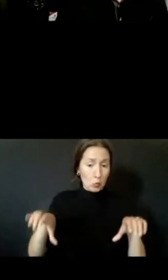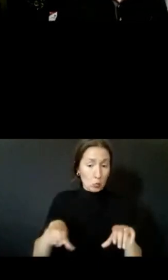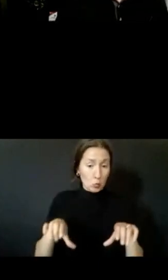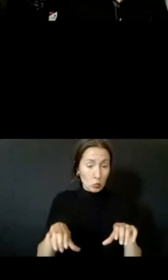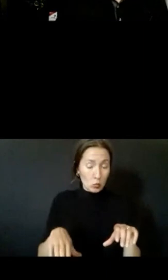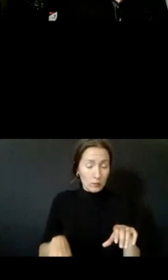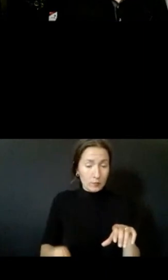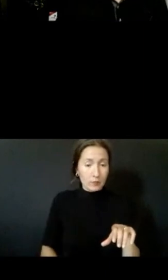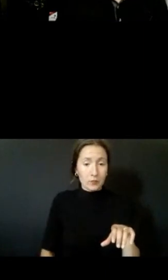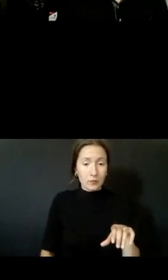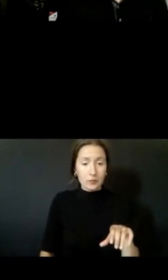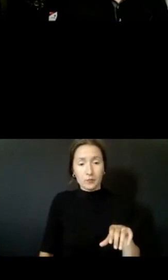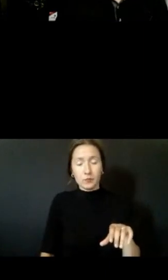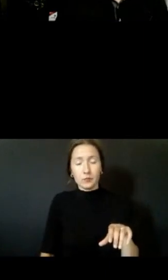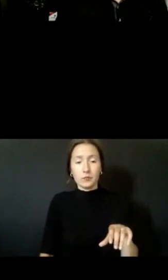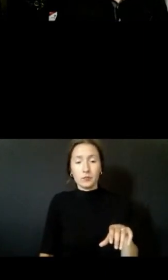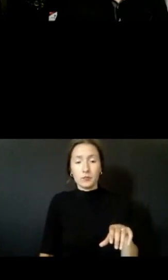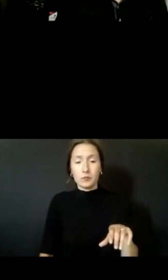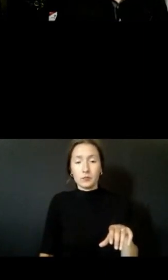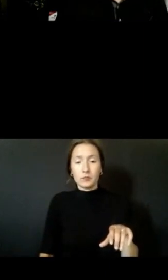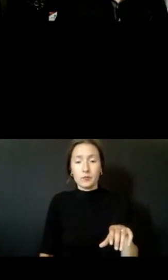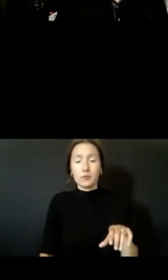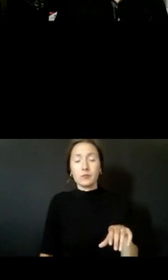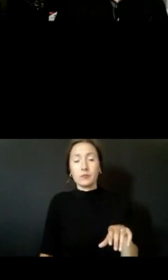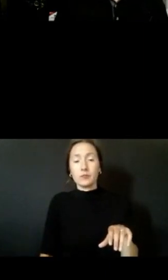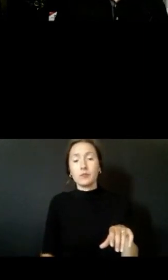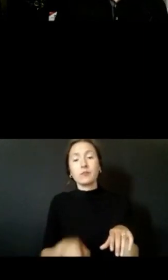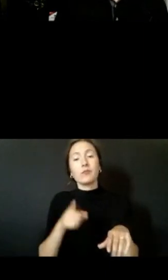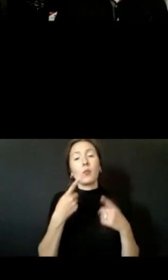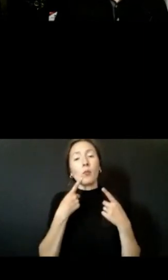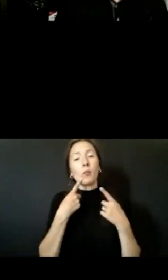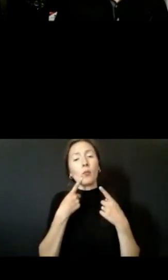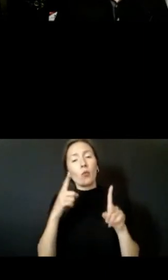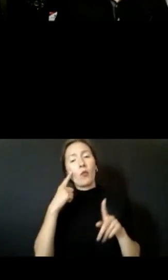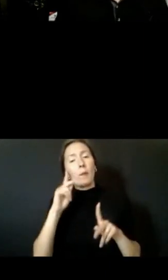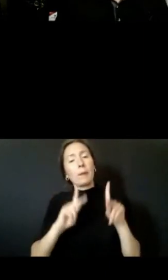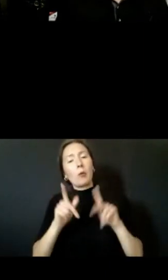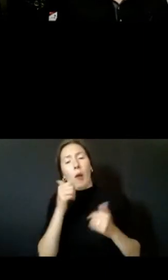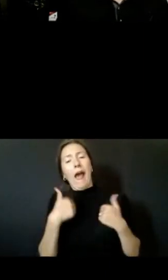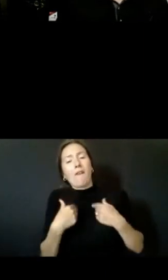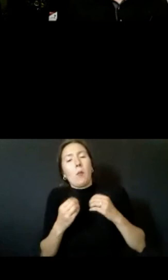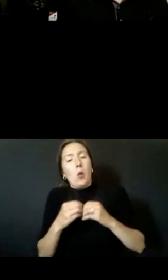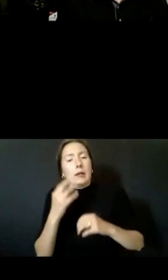example. So one of the things that I've seen done is